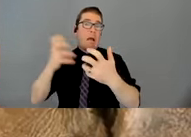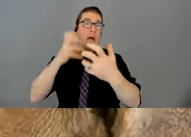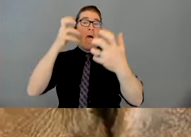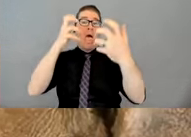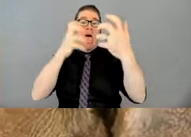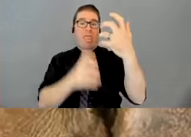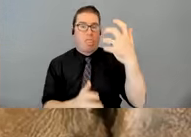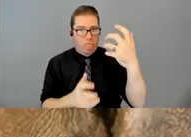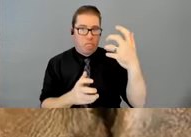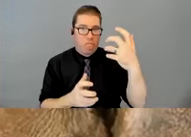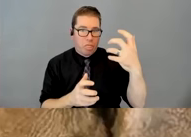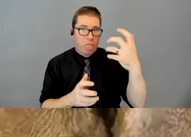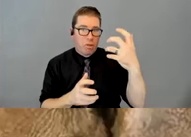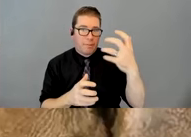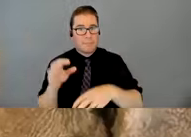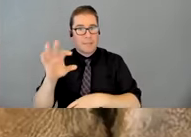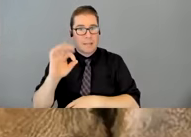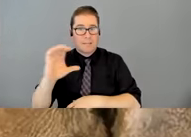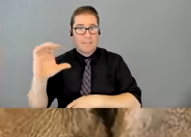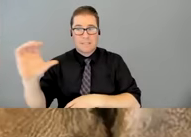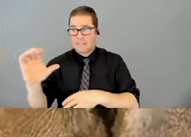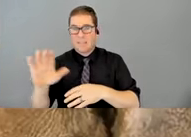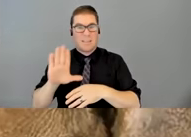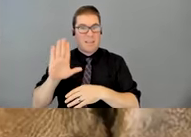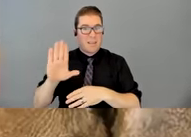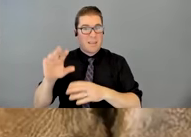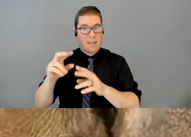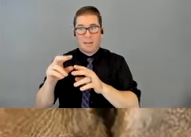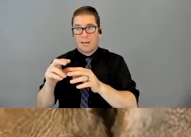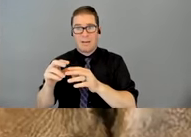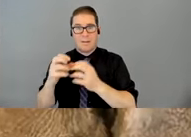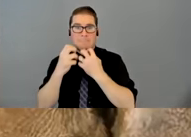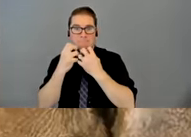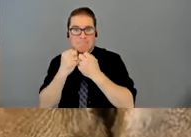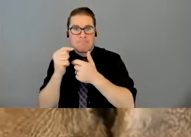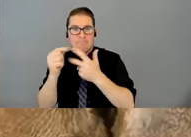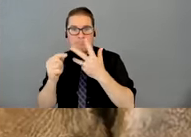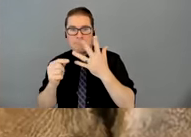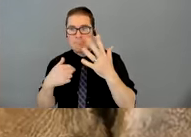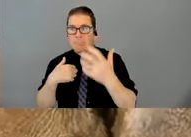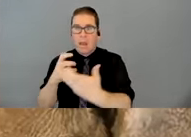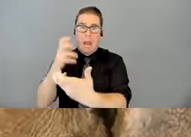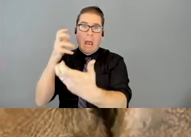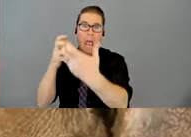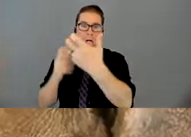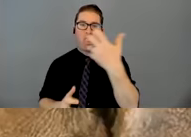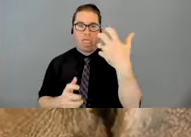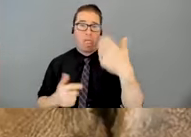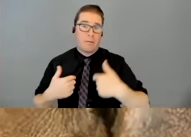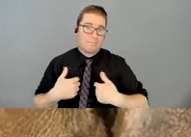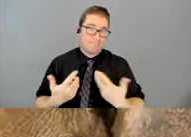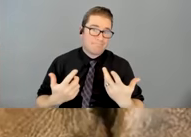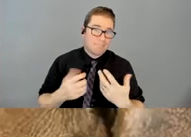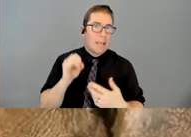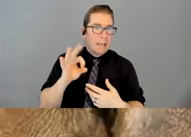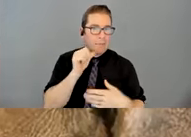values of Fresno City College. Okay. I like to think of when I look at all of